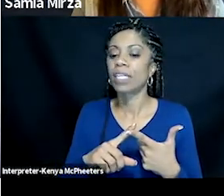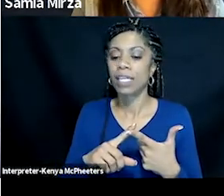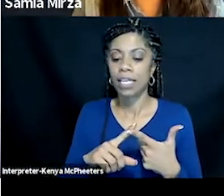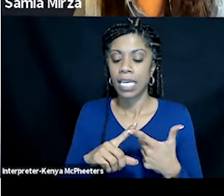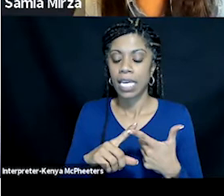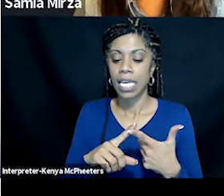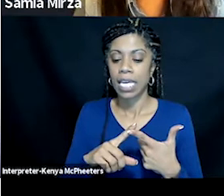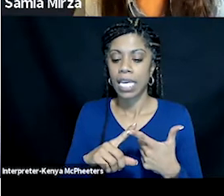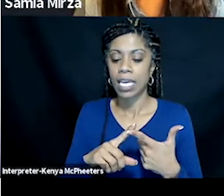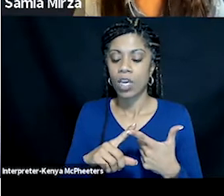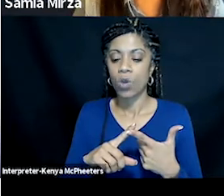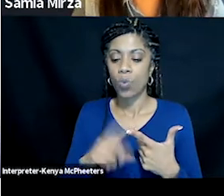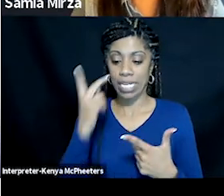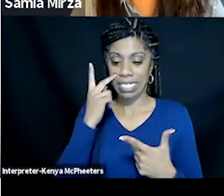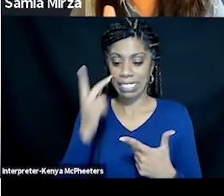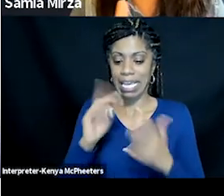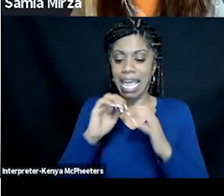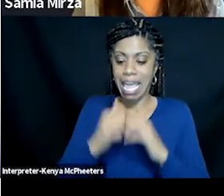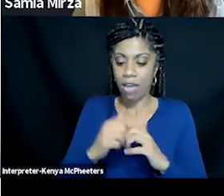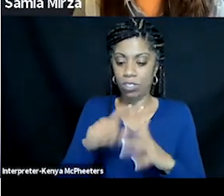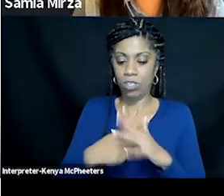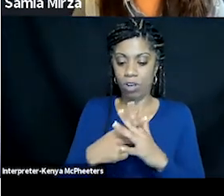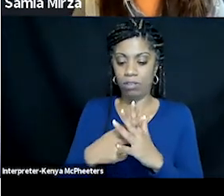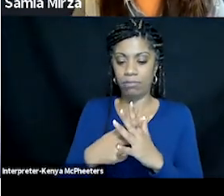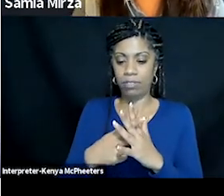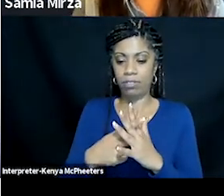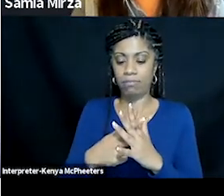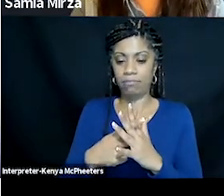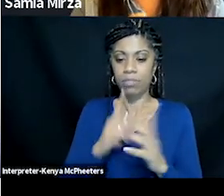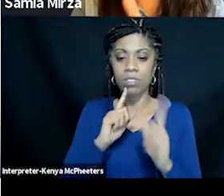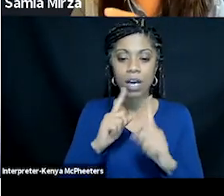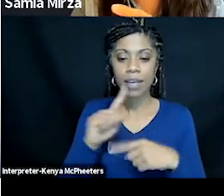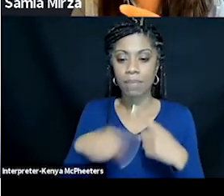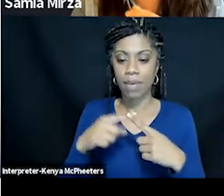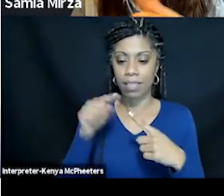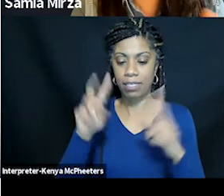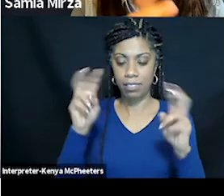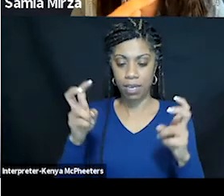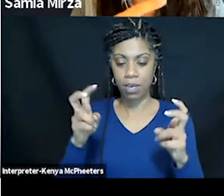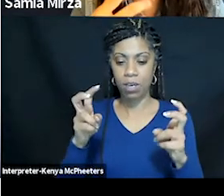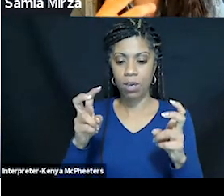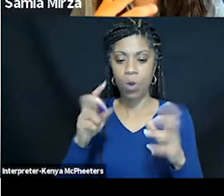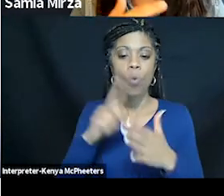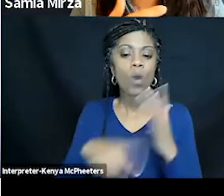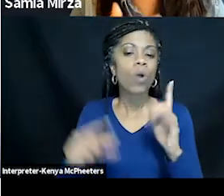topic, what words we're supposed to be using, what is a priority. And so as